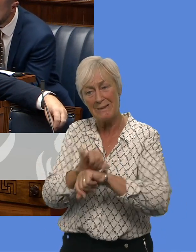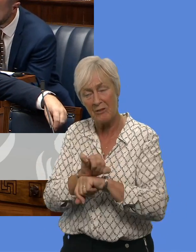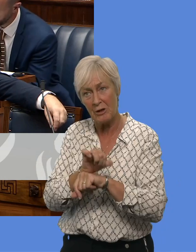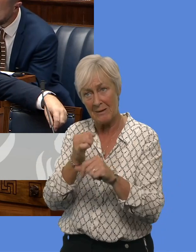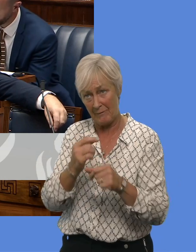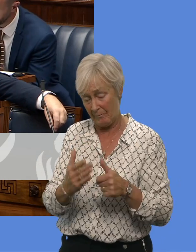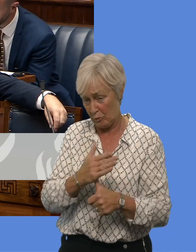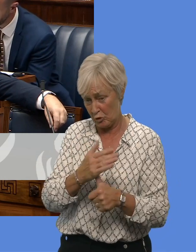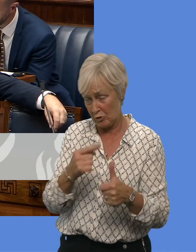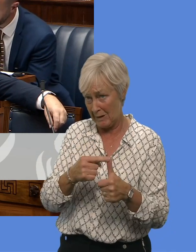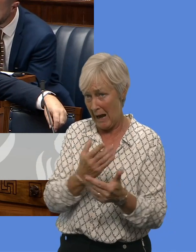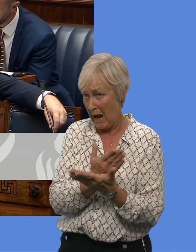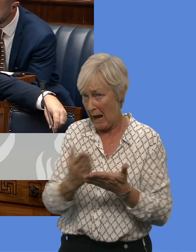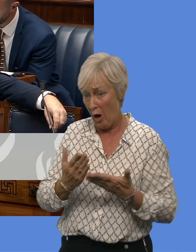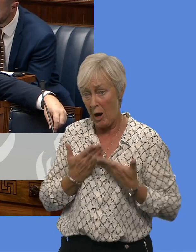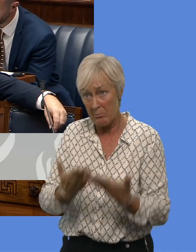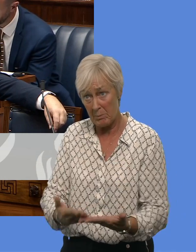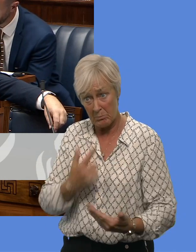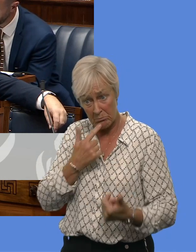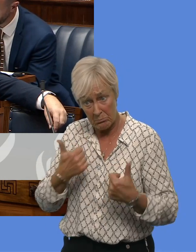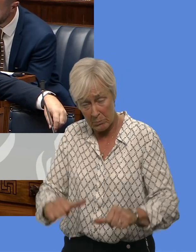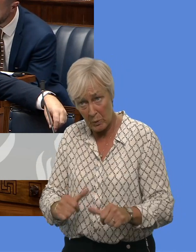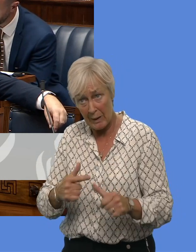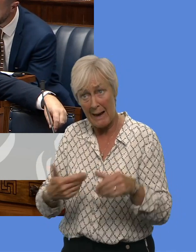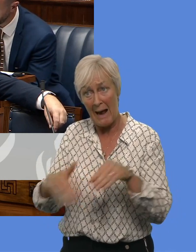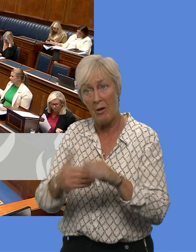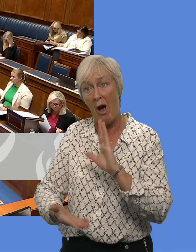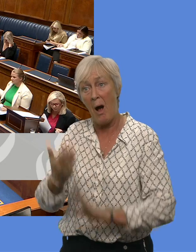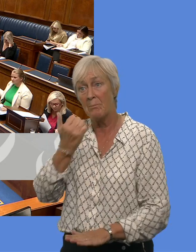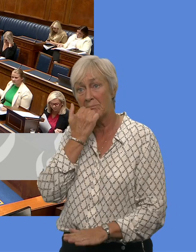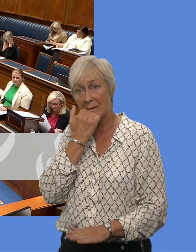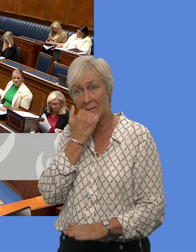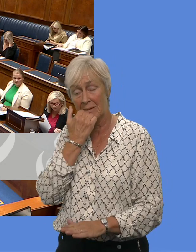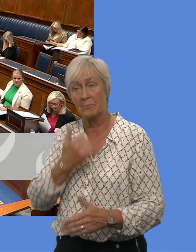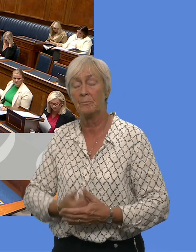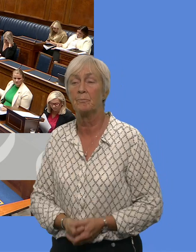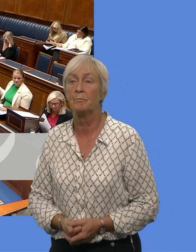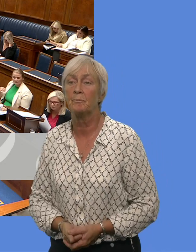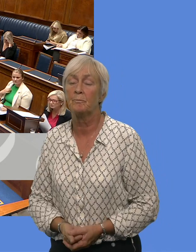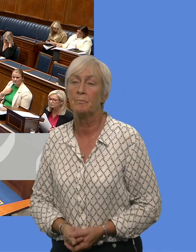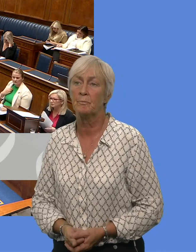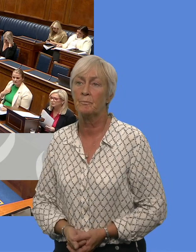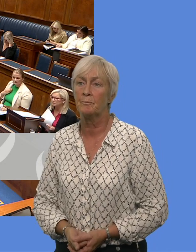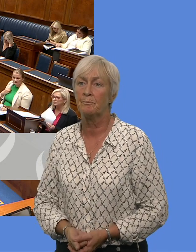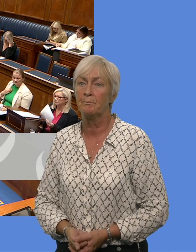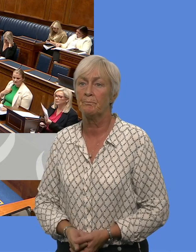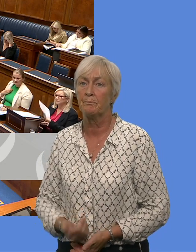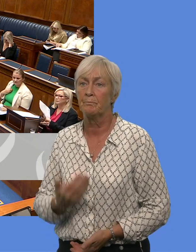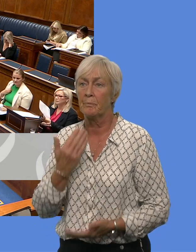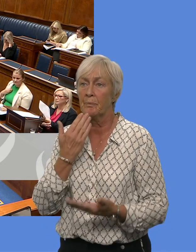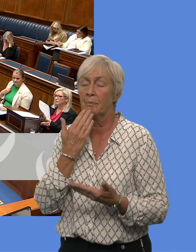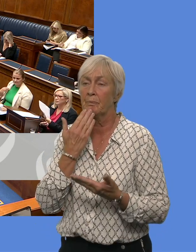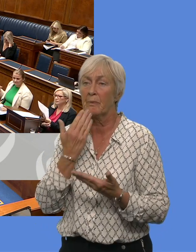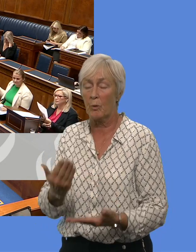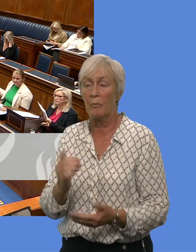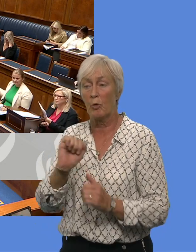one clear commitment. Can we have it now? Will it be in the updated programme for government? Deputy First Minister. Thank you, Mr. Speaker. I thank the